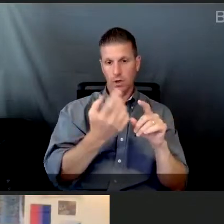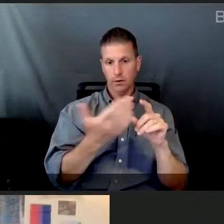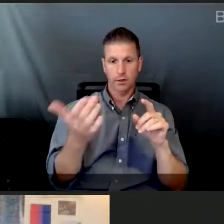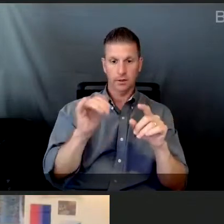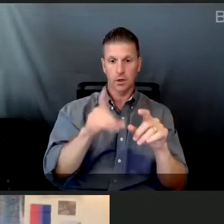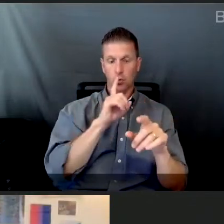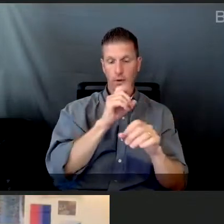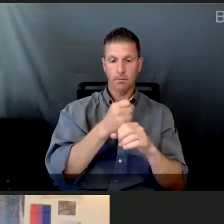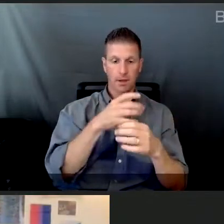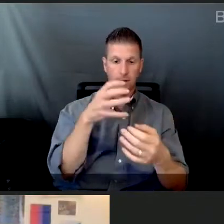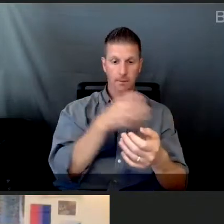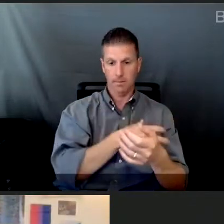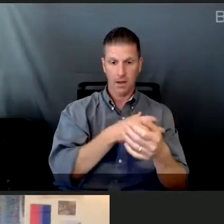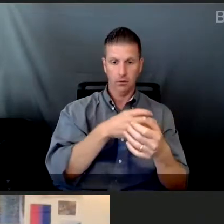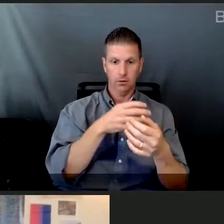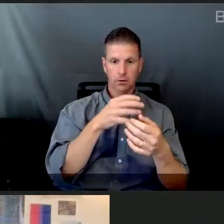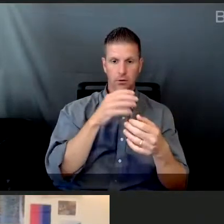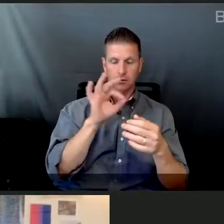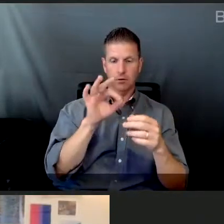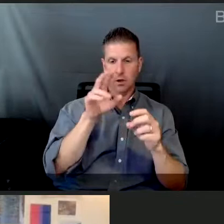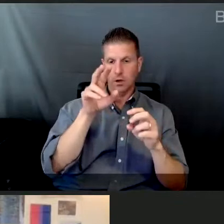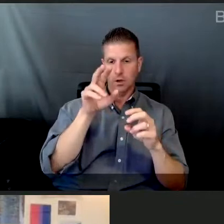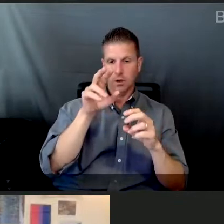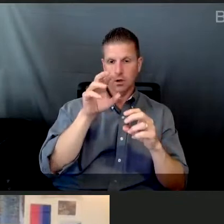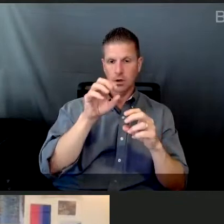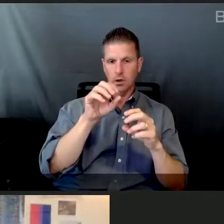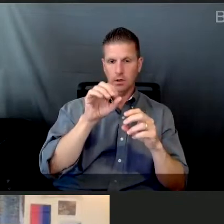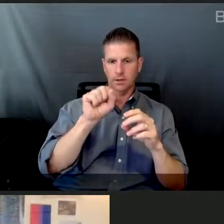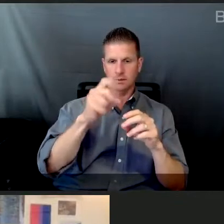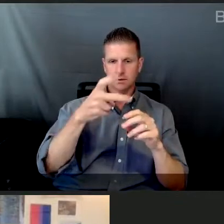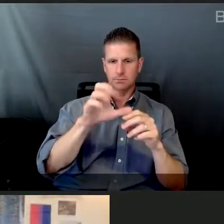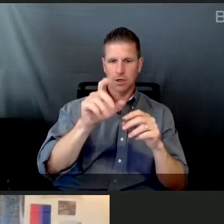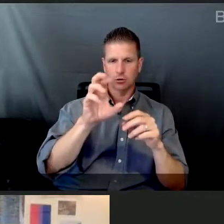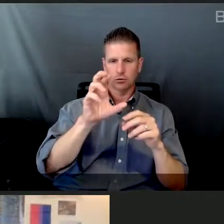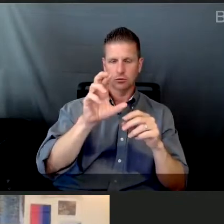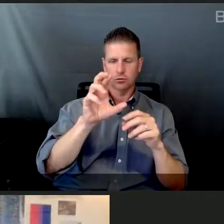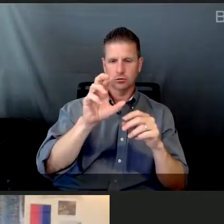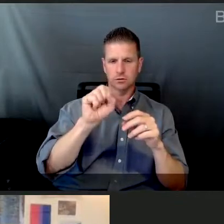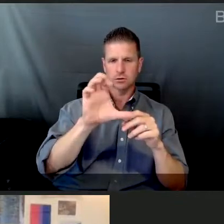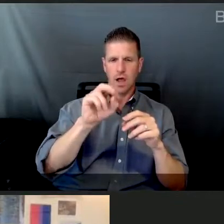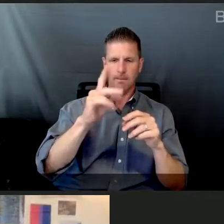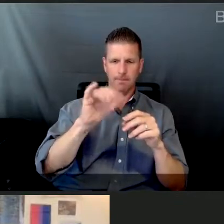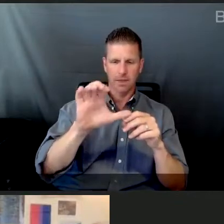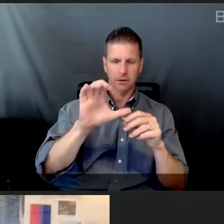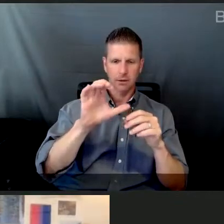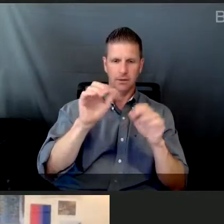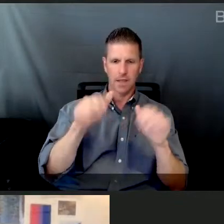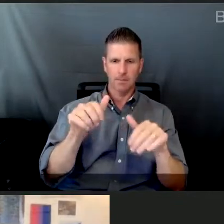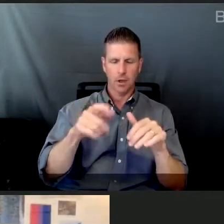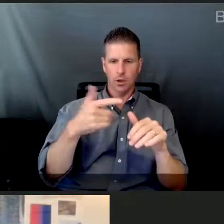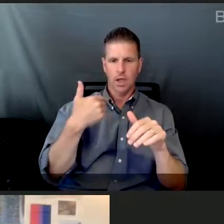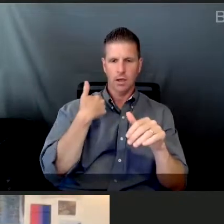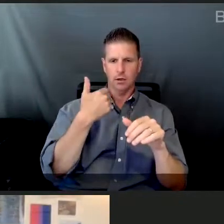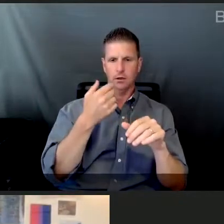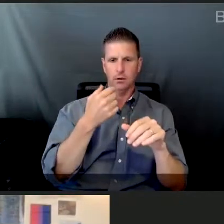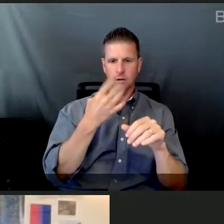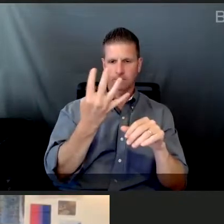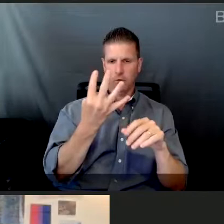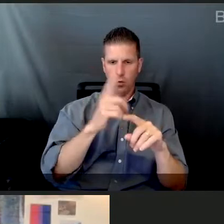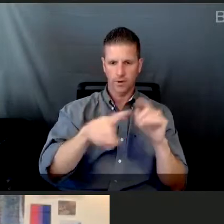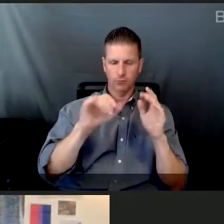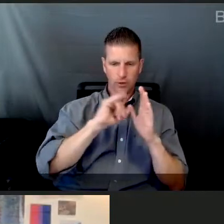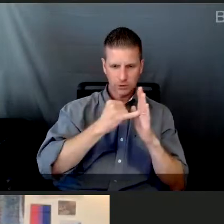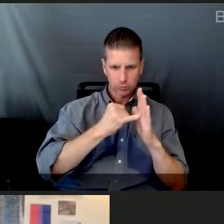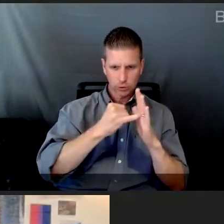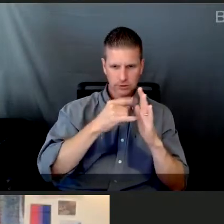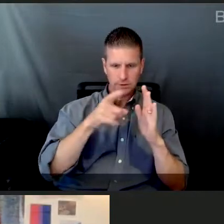it this powerhouse of an observatory is its spectroscopic capabilities. And so it has 4 different instruments on it, and these